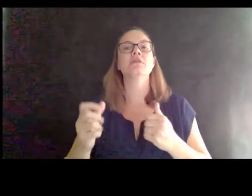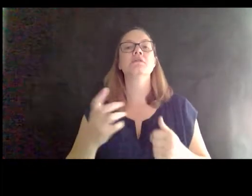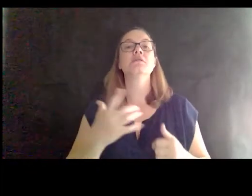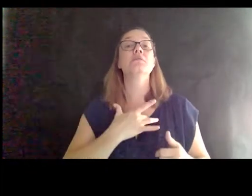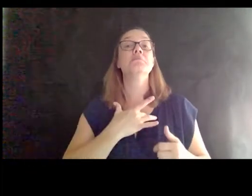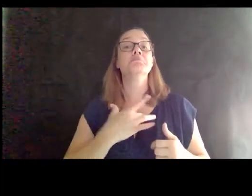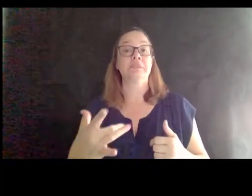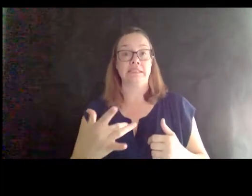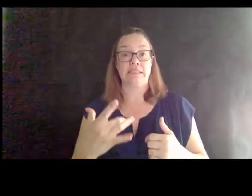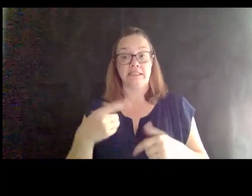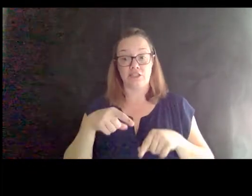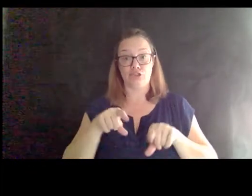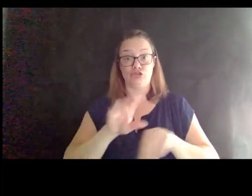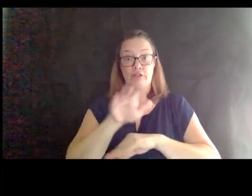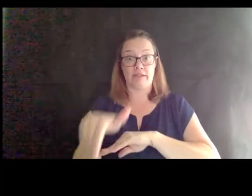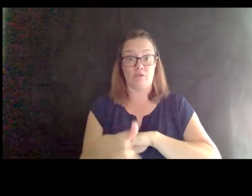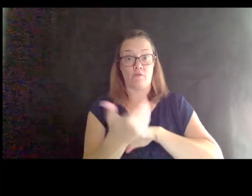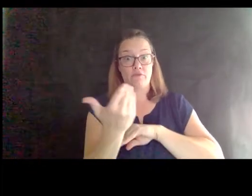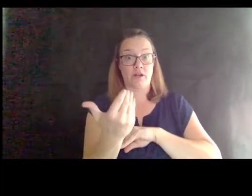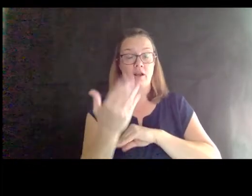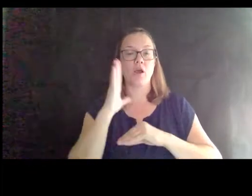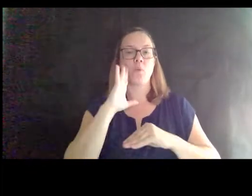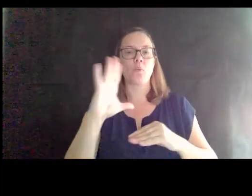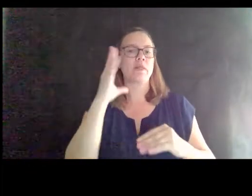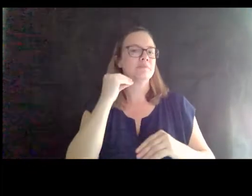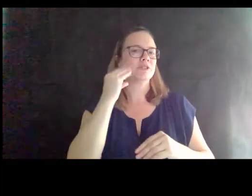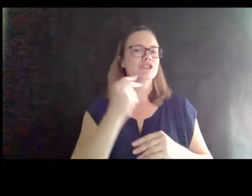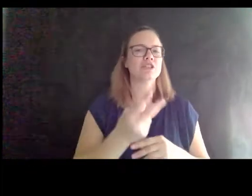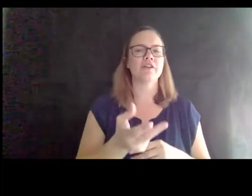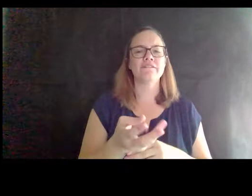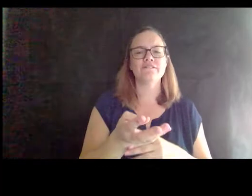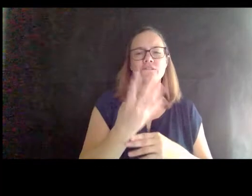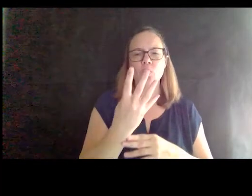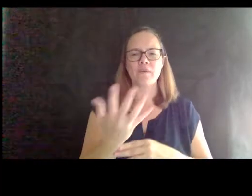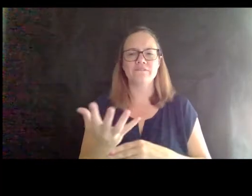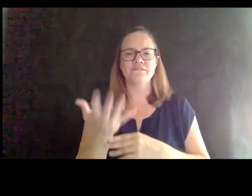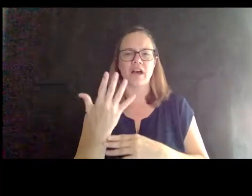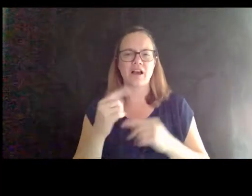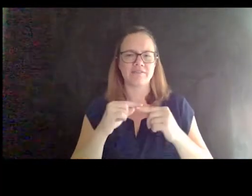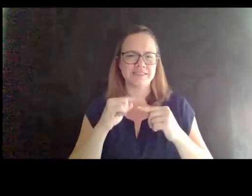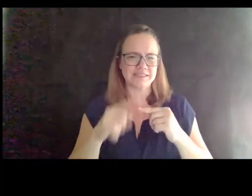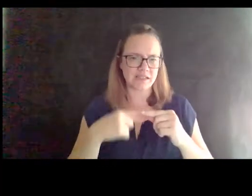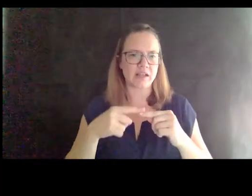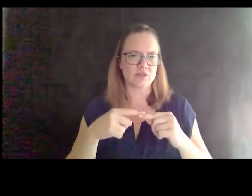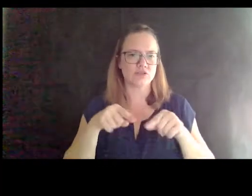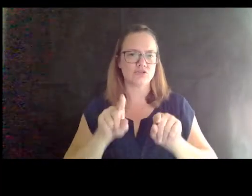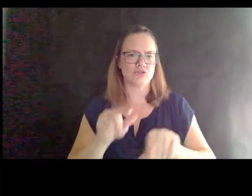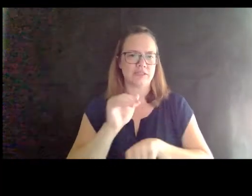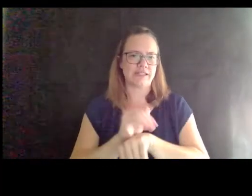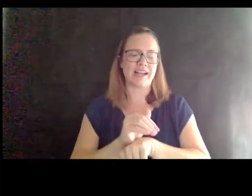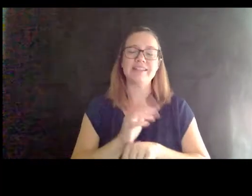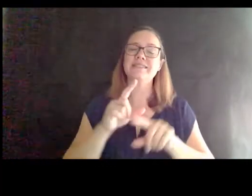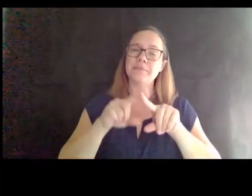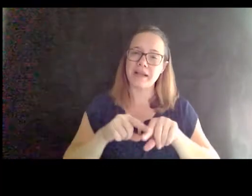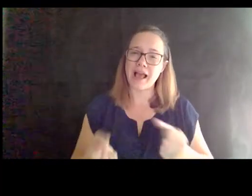through four to five cycles per night depending on how many hours you typically get in a night.